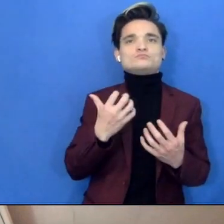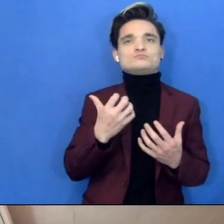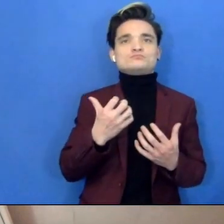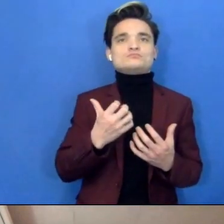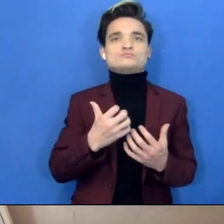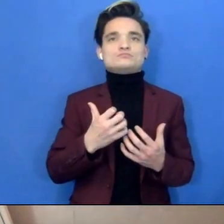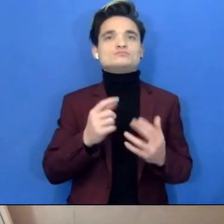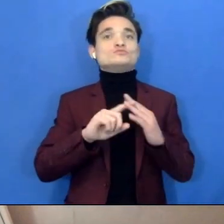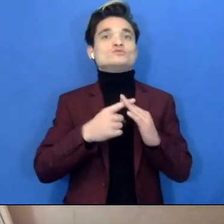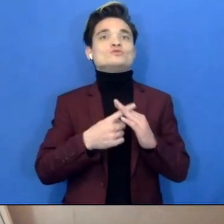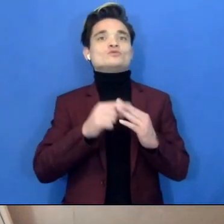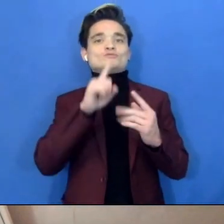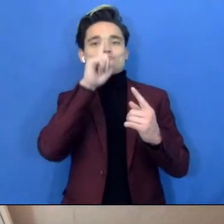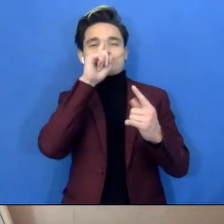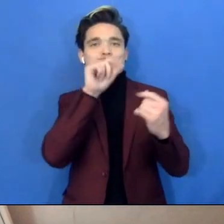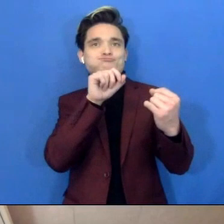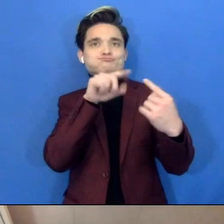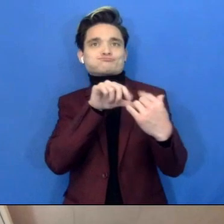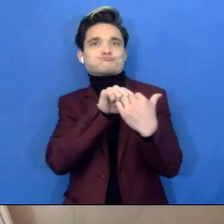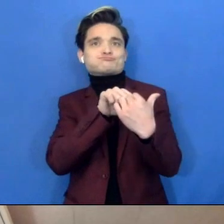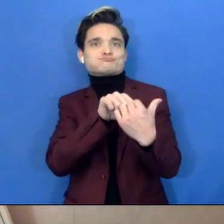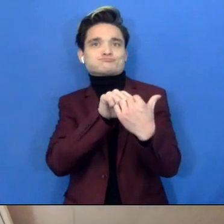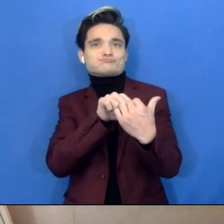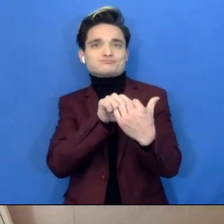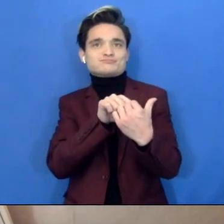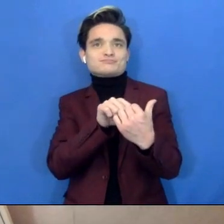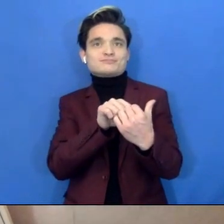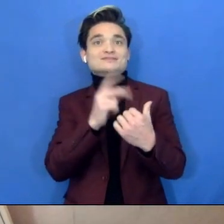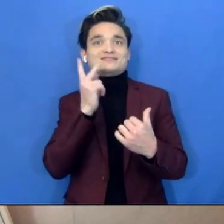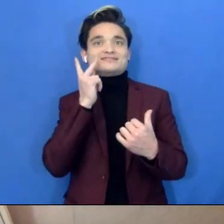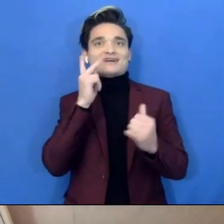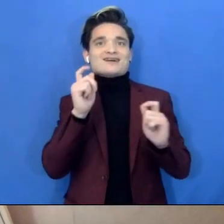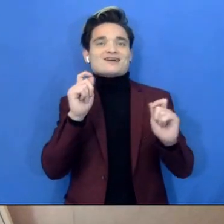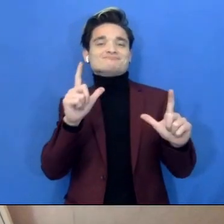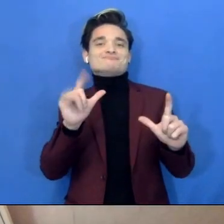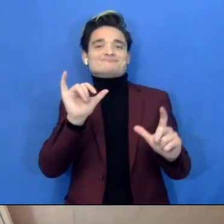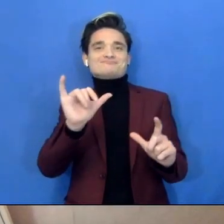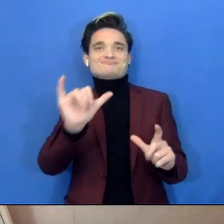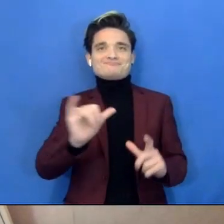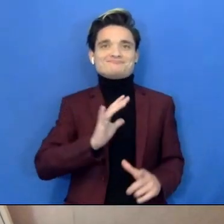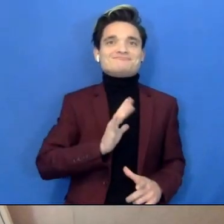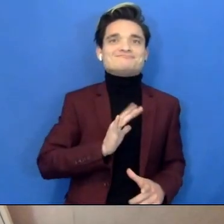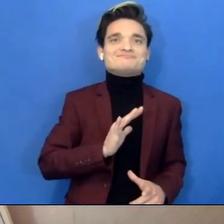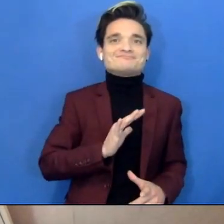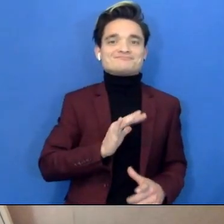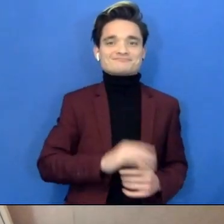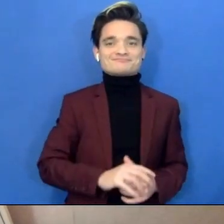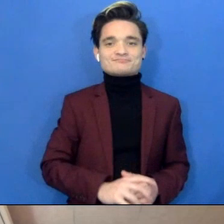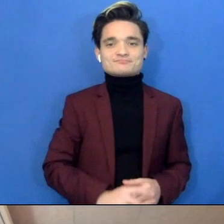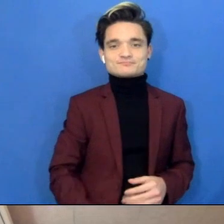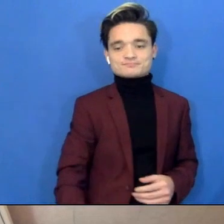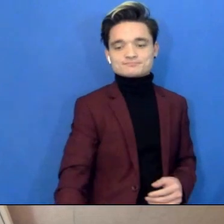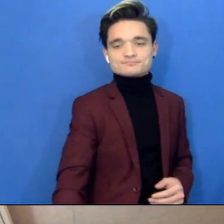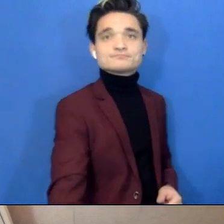So I saw her eyes go like, oh, okay, I've got something here. Do you wanna add something, Daniela? Perhaps just